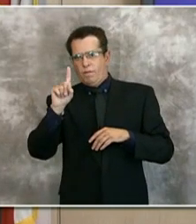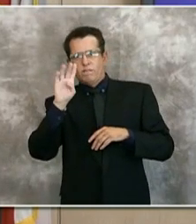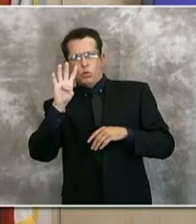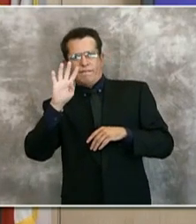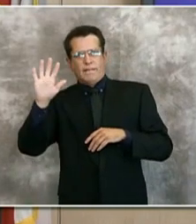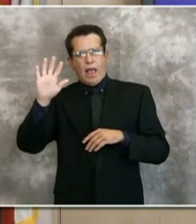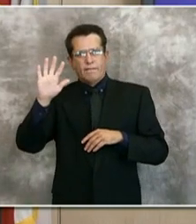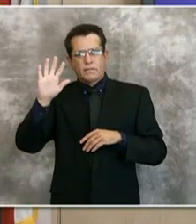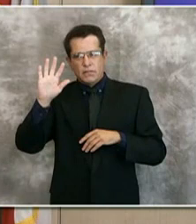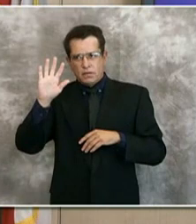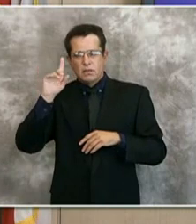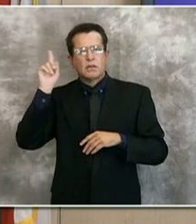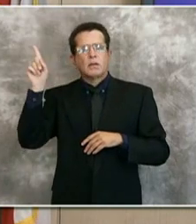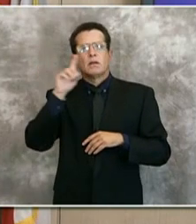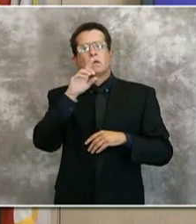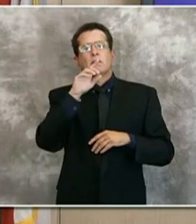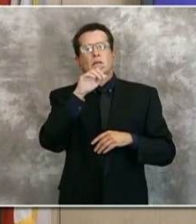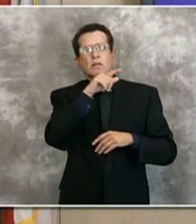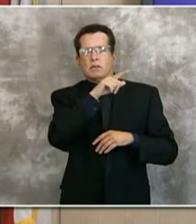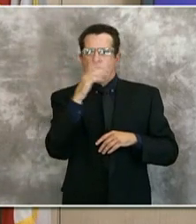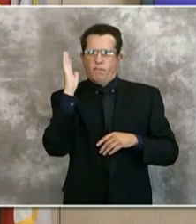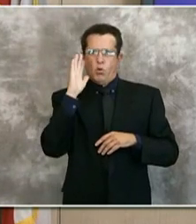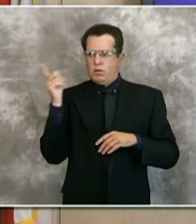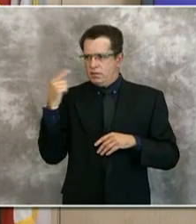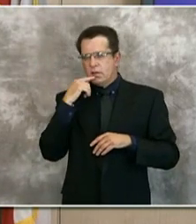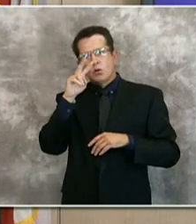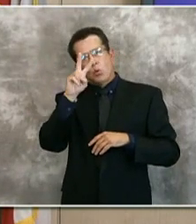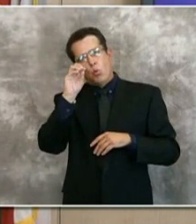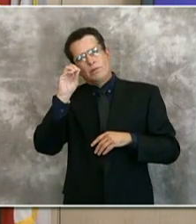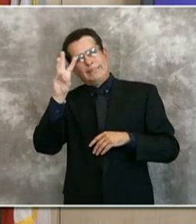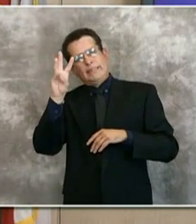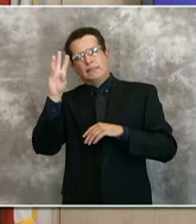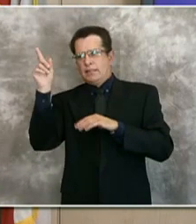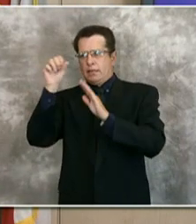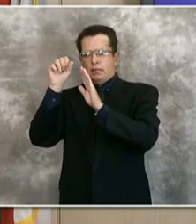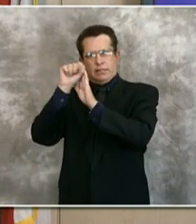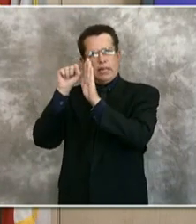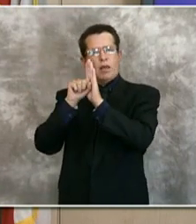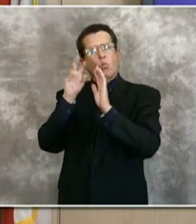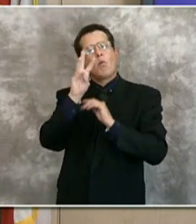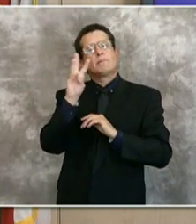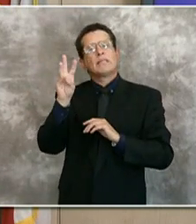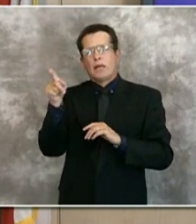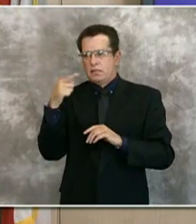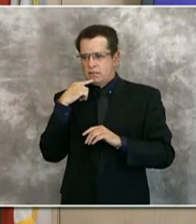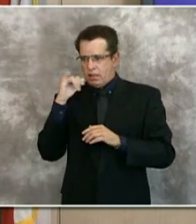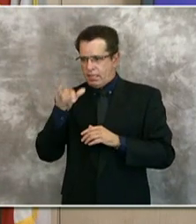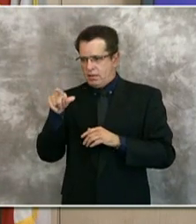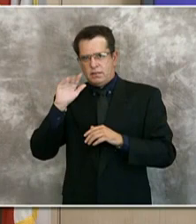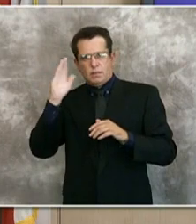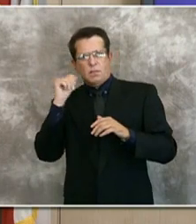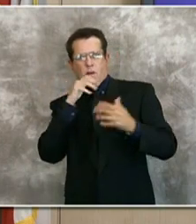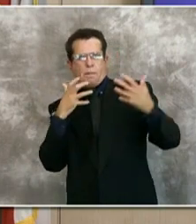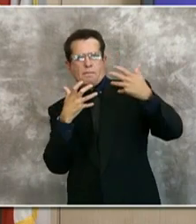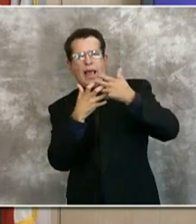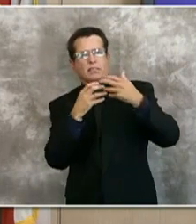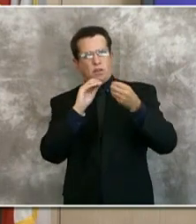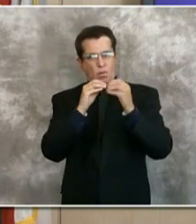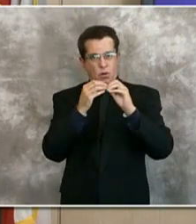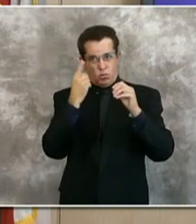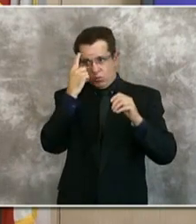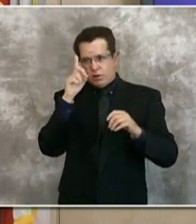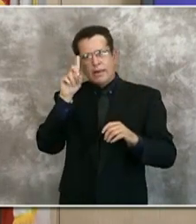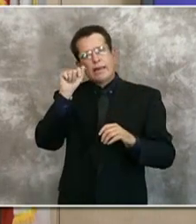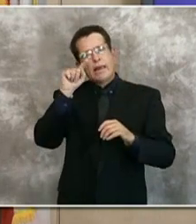The state COVID site says the county was at 206 on the same day. The percentage of positives don't seem to be matching up. Is there a glitch